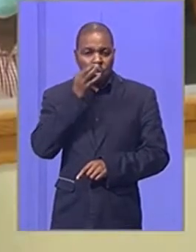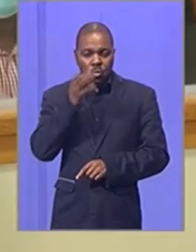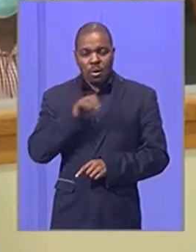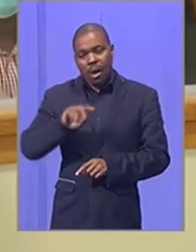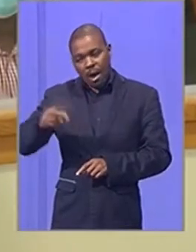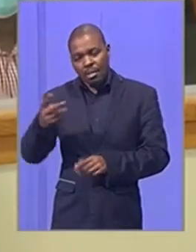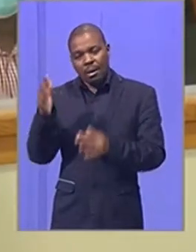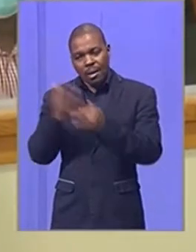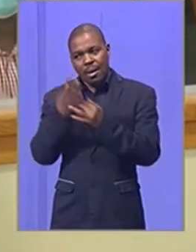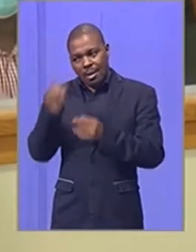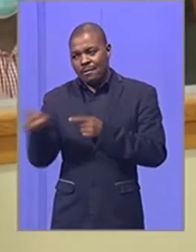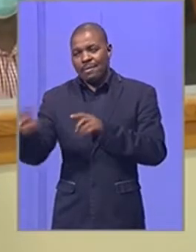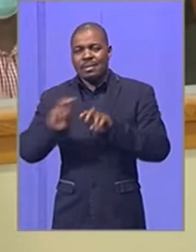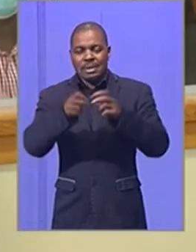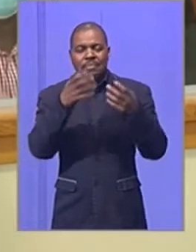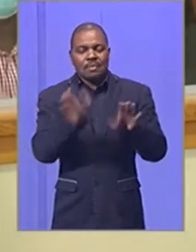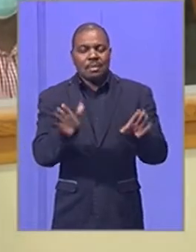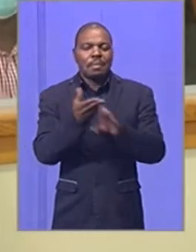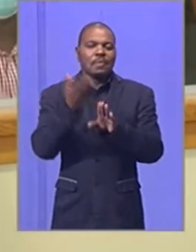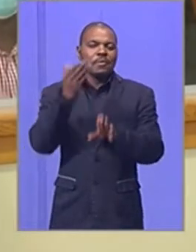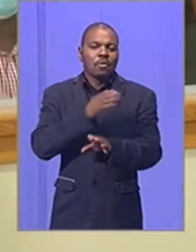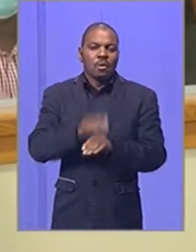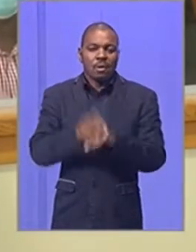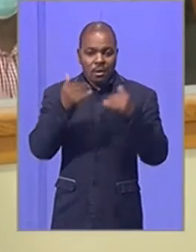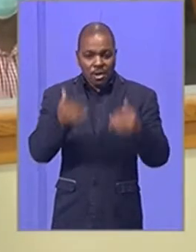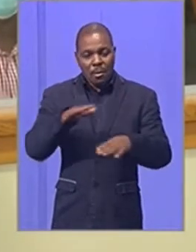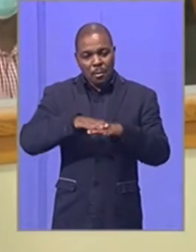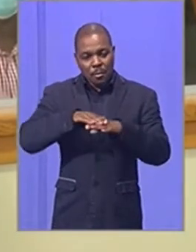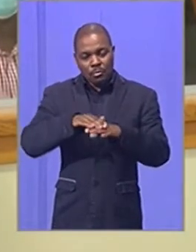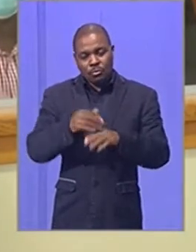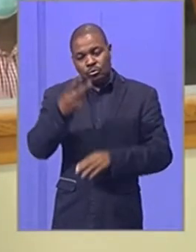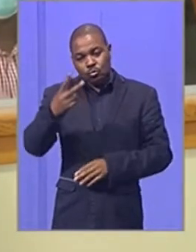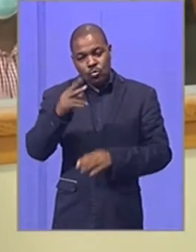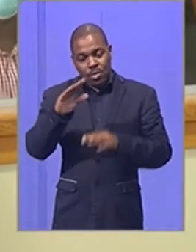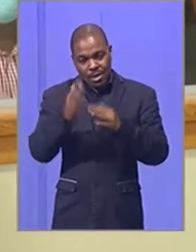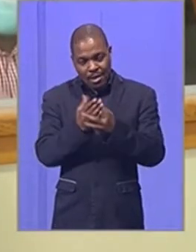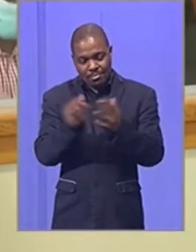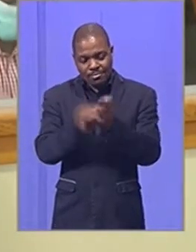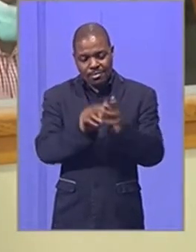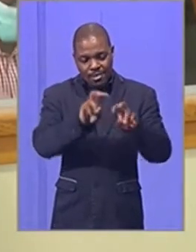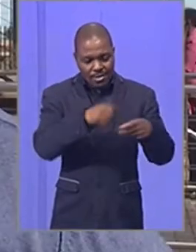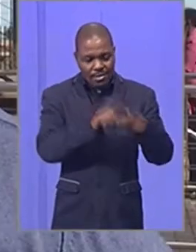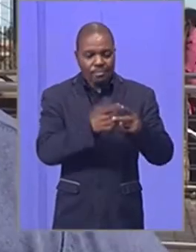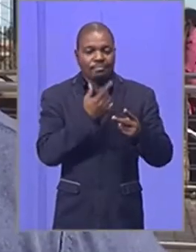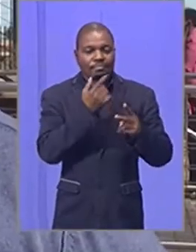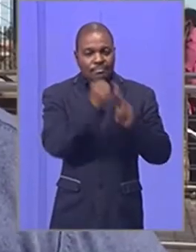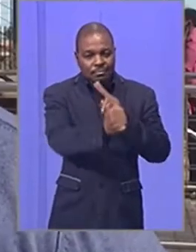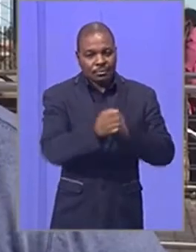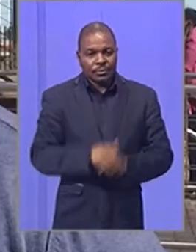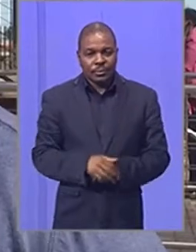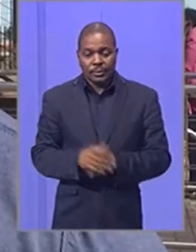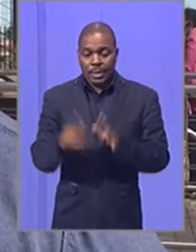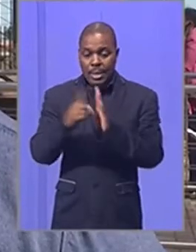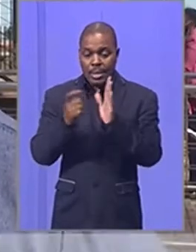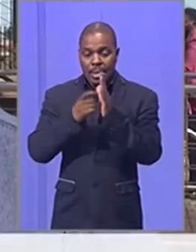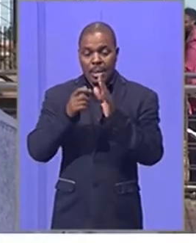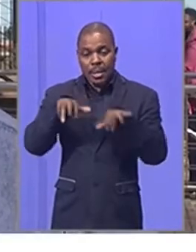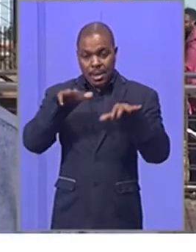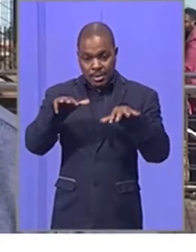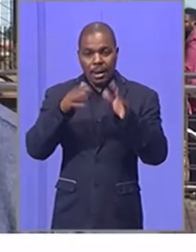nngwe hape ya peto mme jwale o tla tobana le diqoso tse 2 tsa peto le polao. Ka di 19 re tla khutla